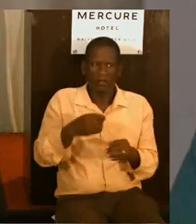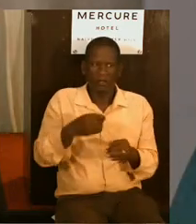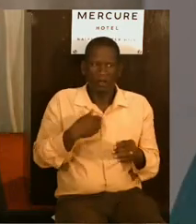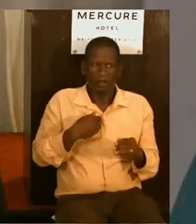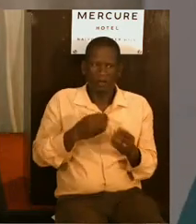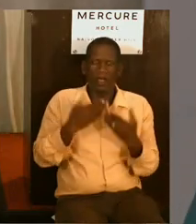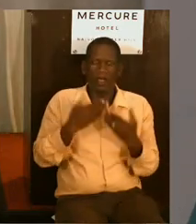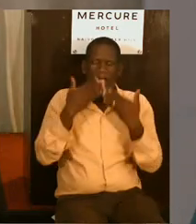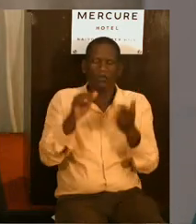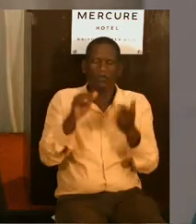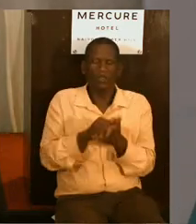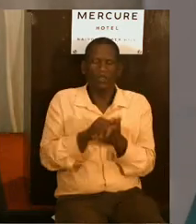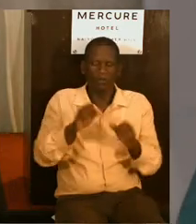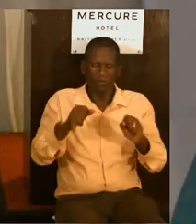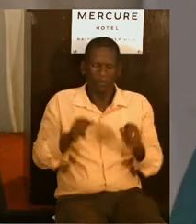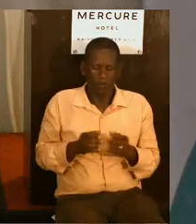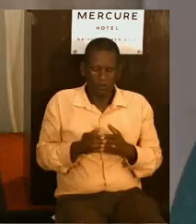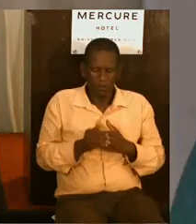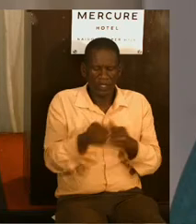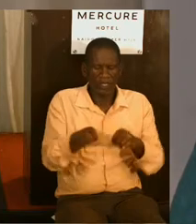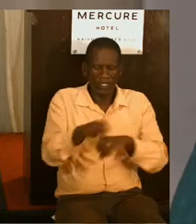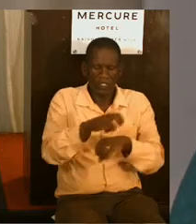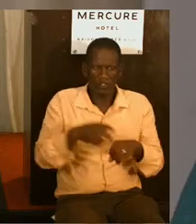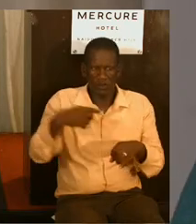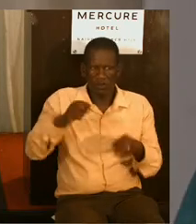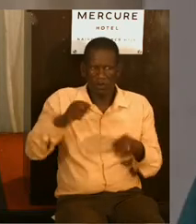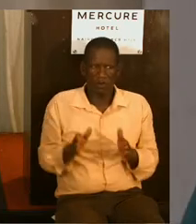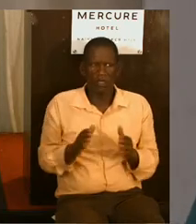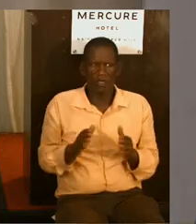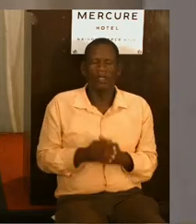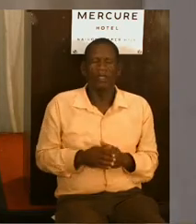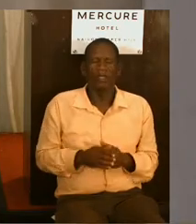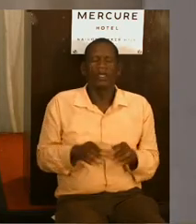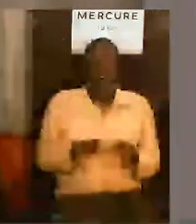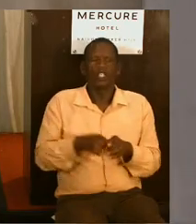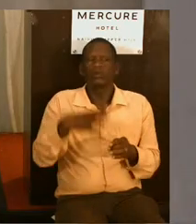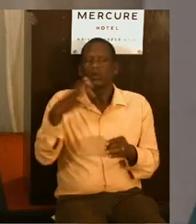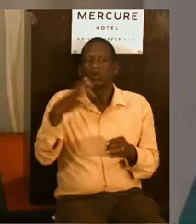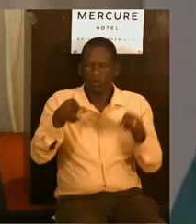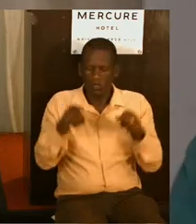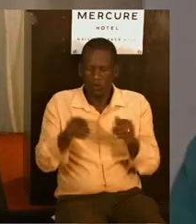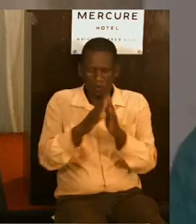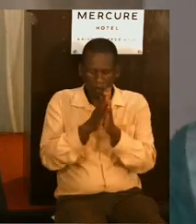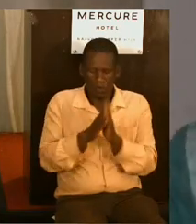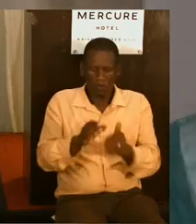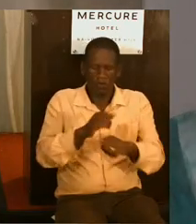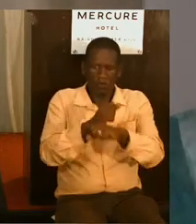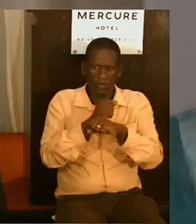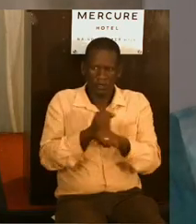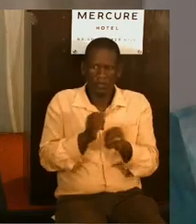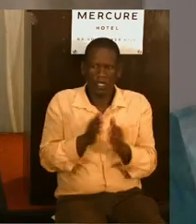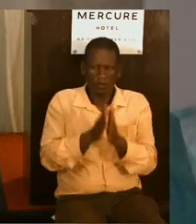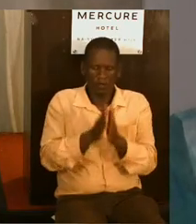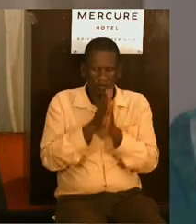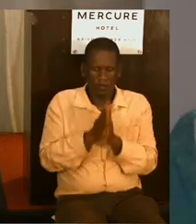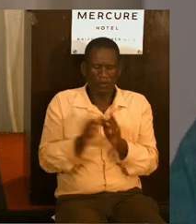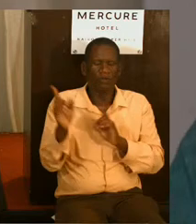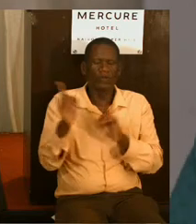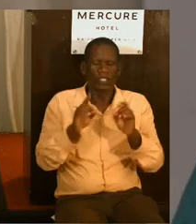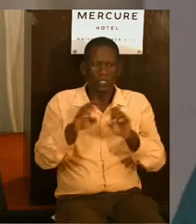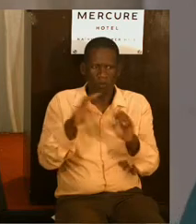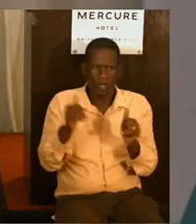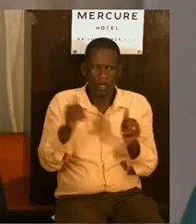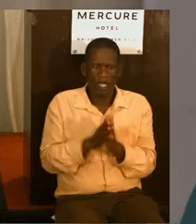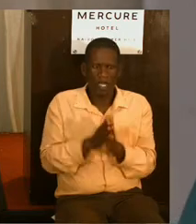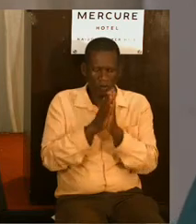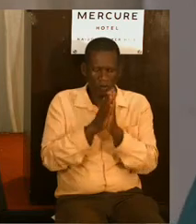answers so that we are able to steer this nation into the right direction as we live today we pray for protection we pray for Johnny masses